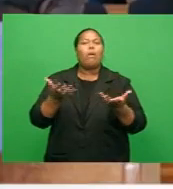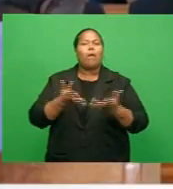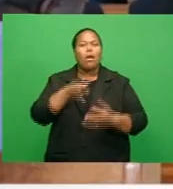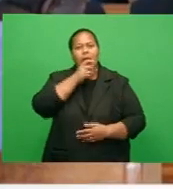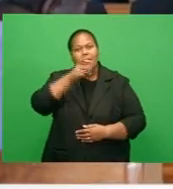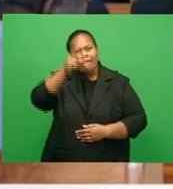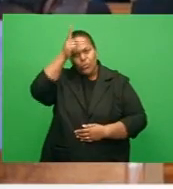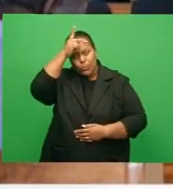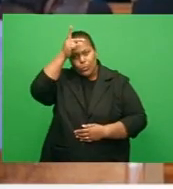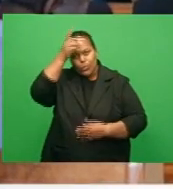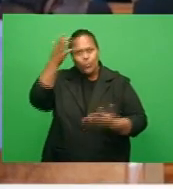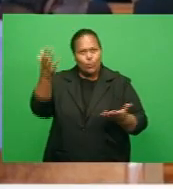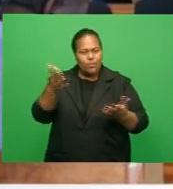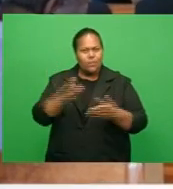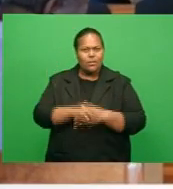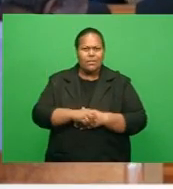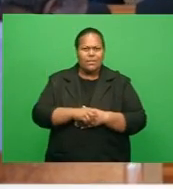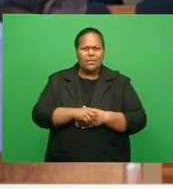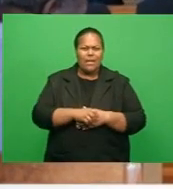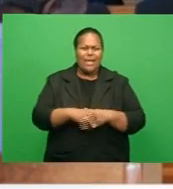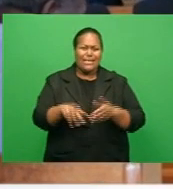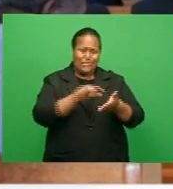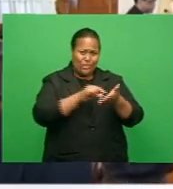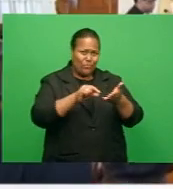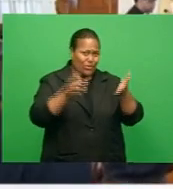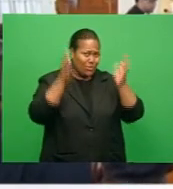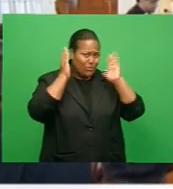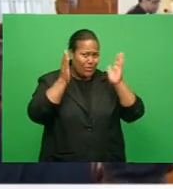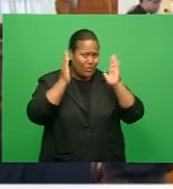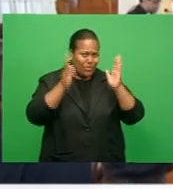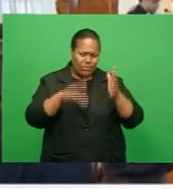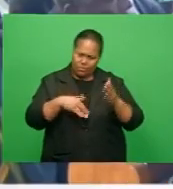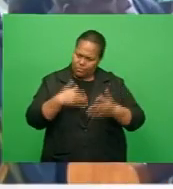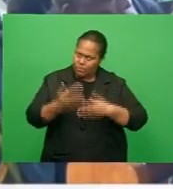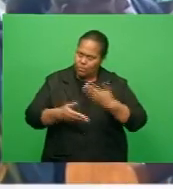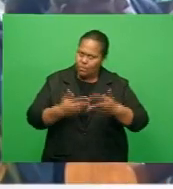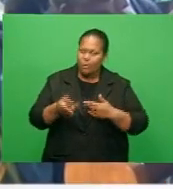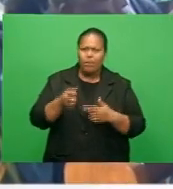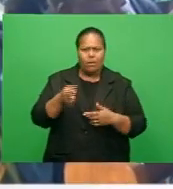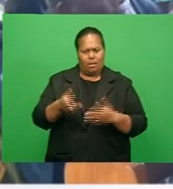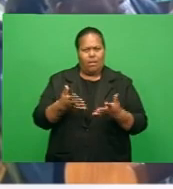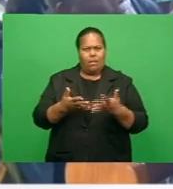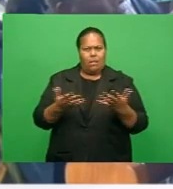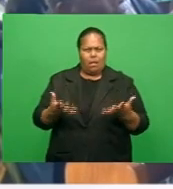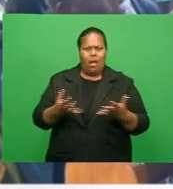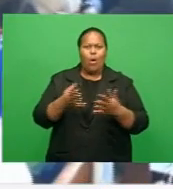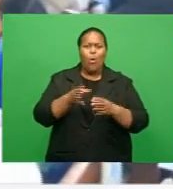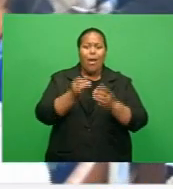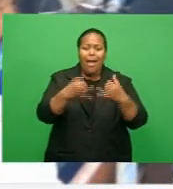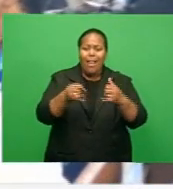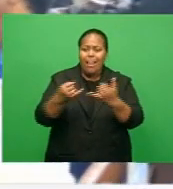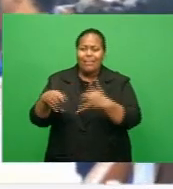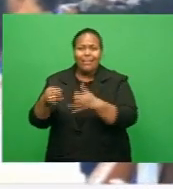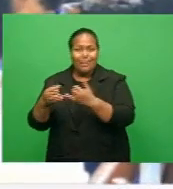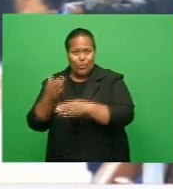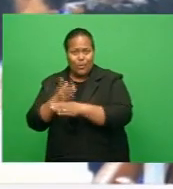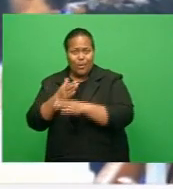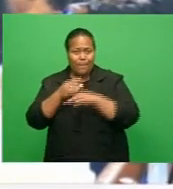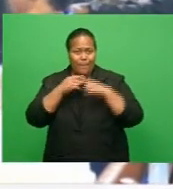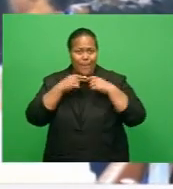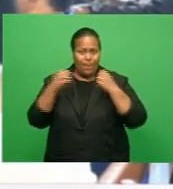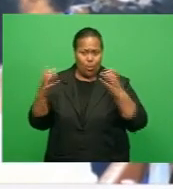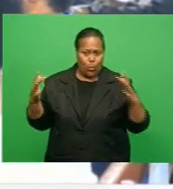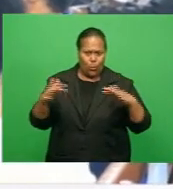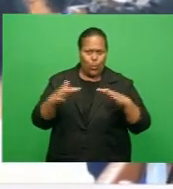Reverend Wilfred Rengunamanda says this was highlighted during the week-long training for maritime pastors recently. Reverend